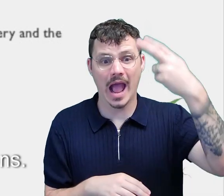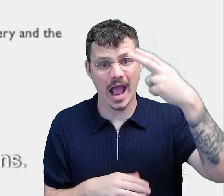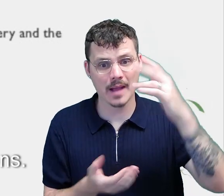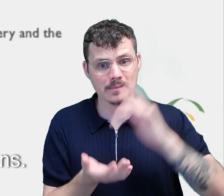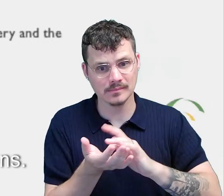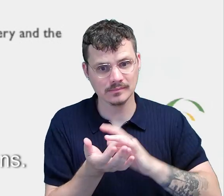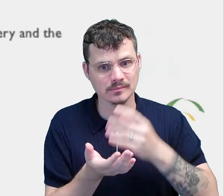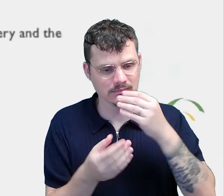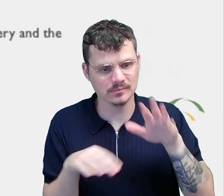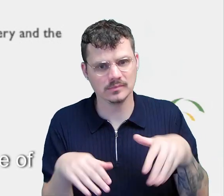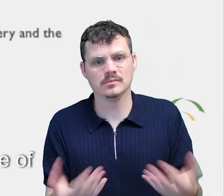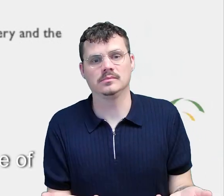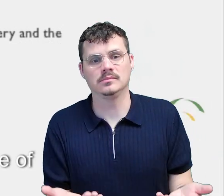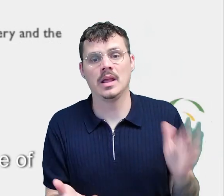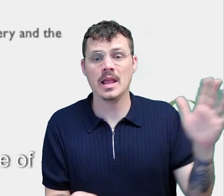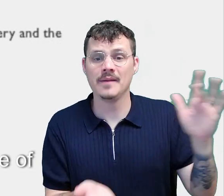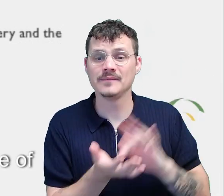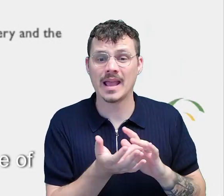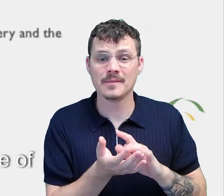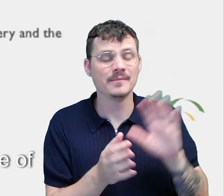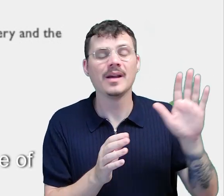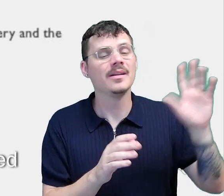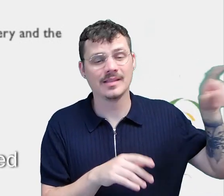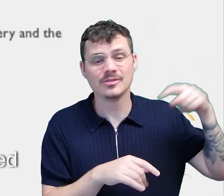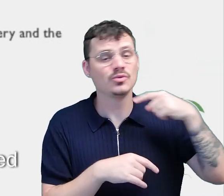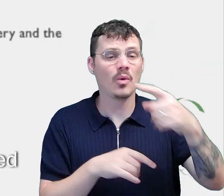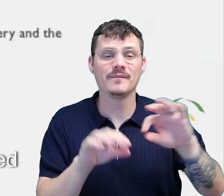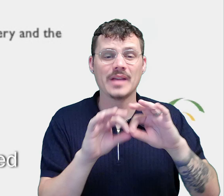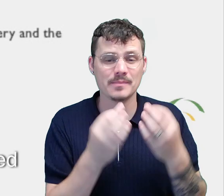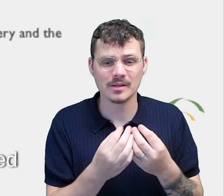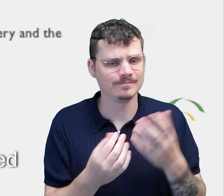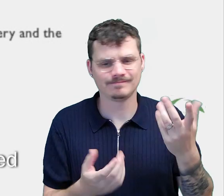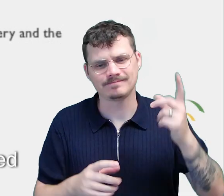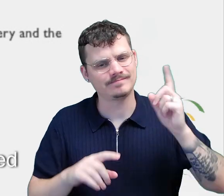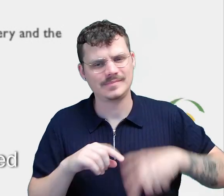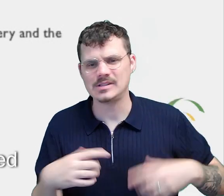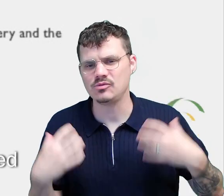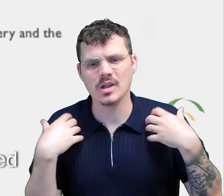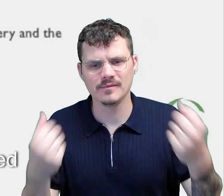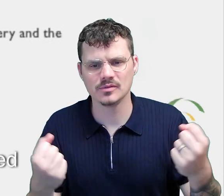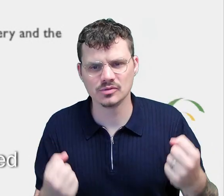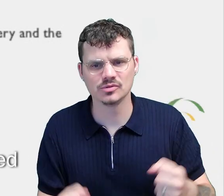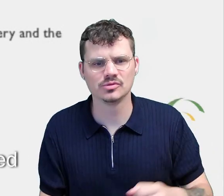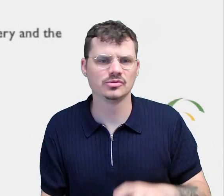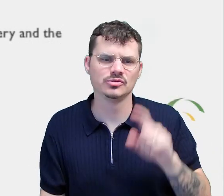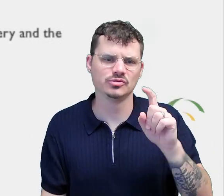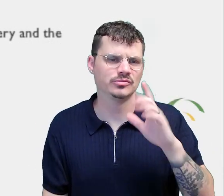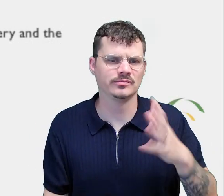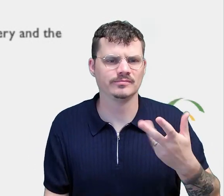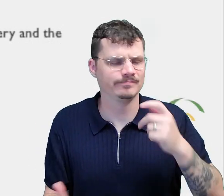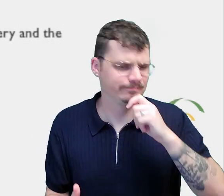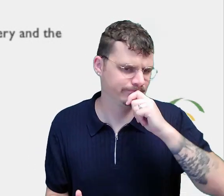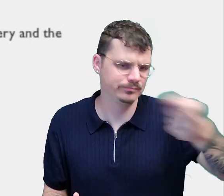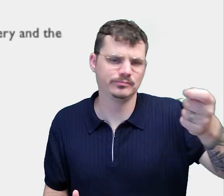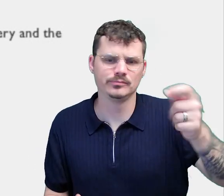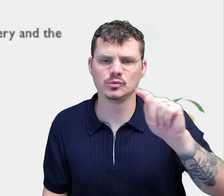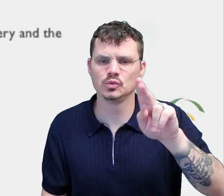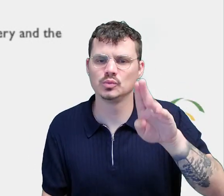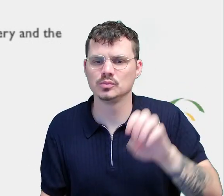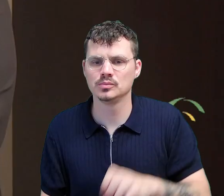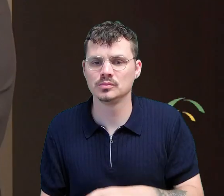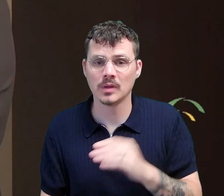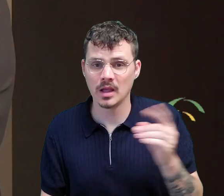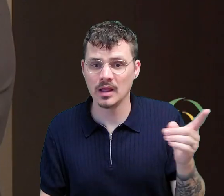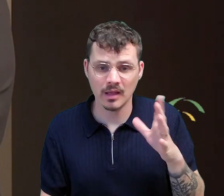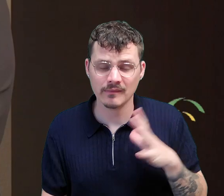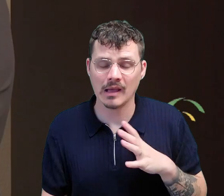sedating medications, his family was told there was no hope of recovery and he should be extubated. And they bought